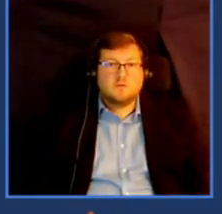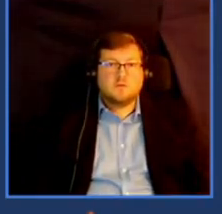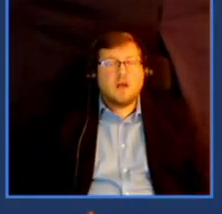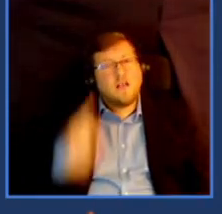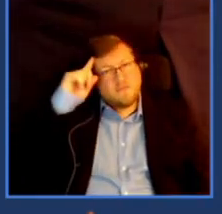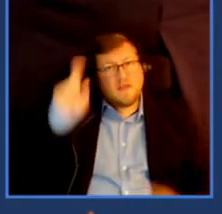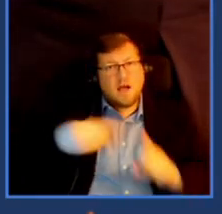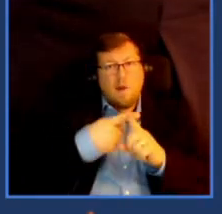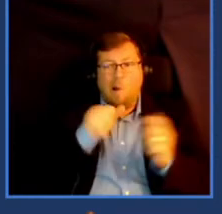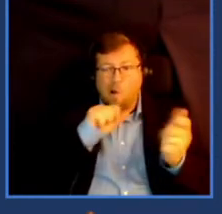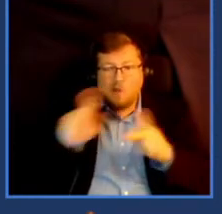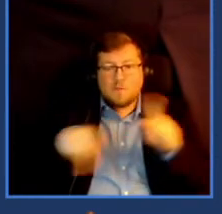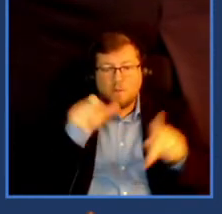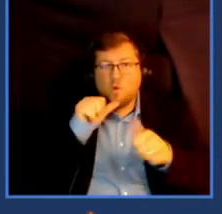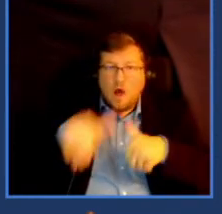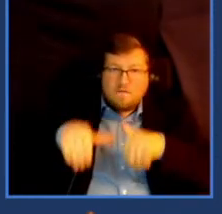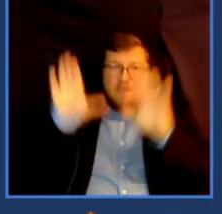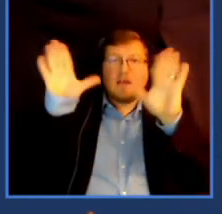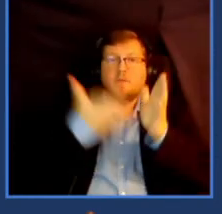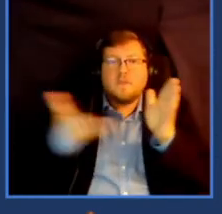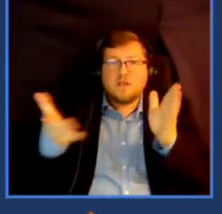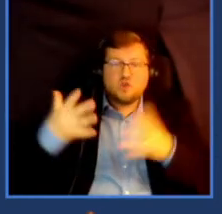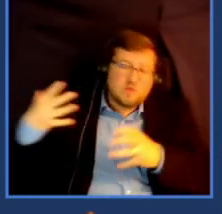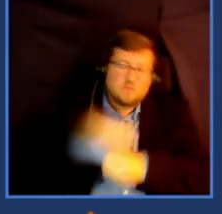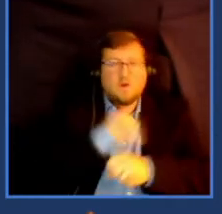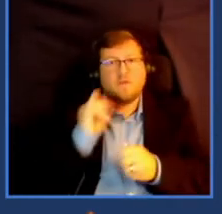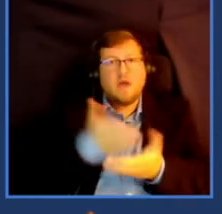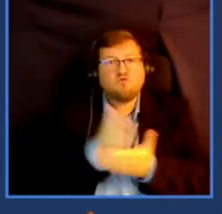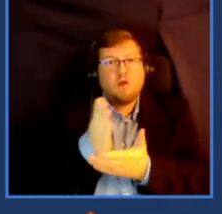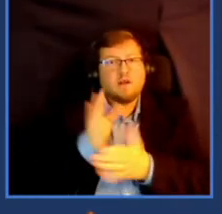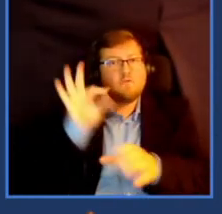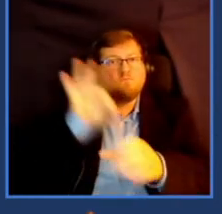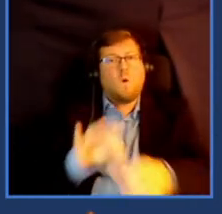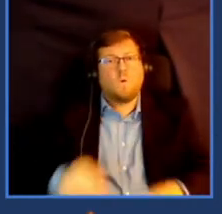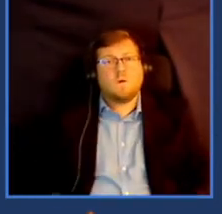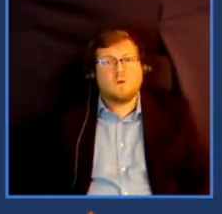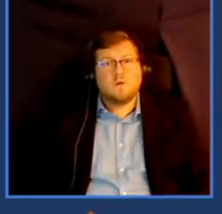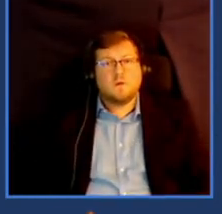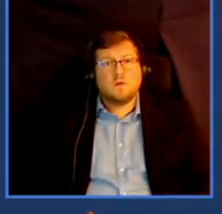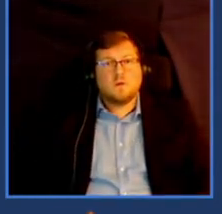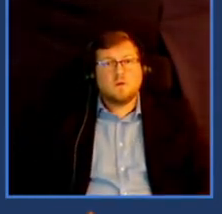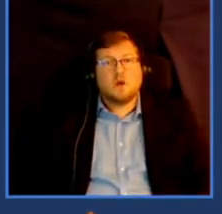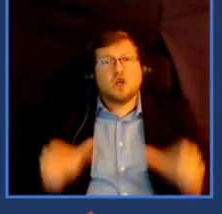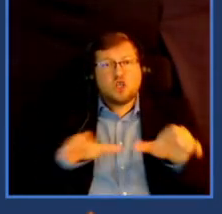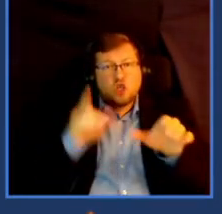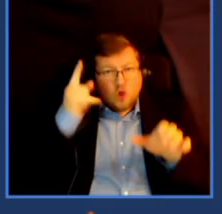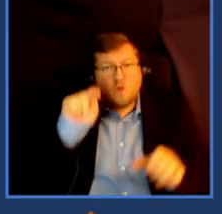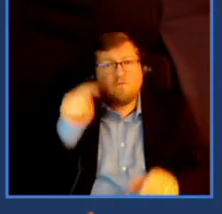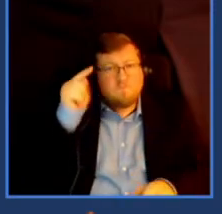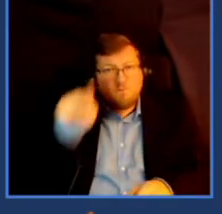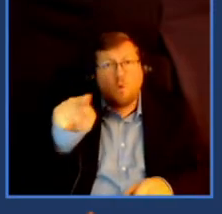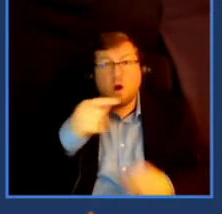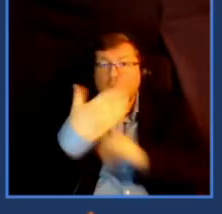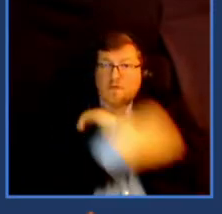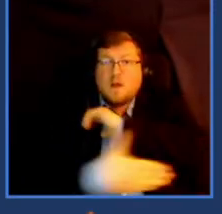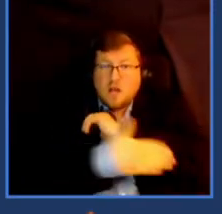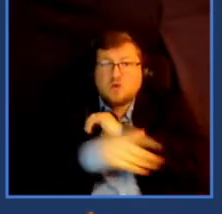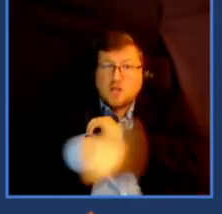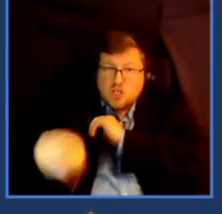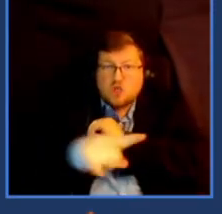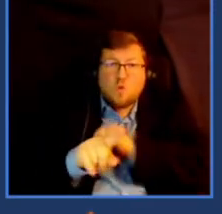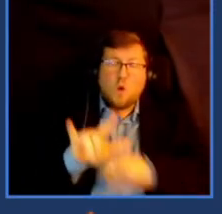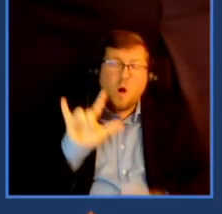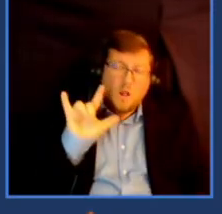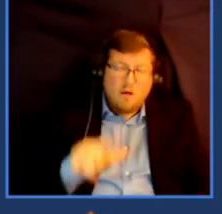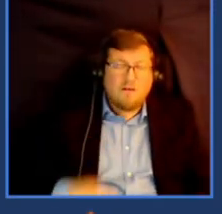right. Do it for the country you love, because I know you love this country. And